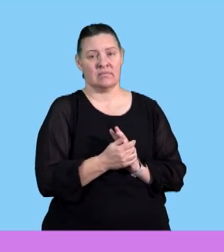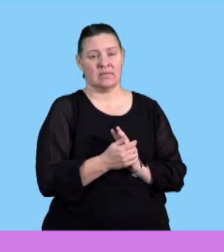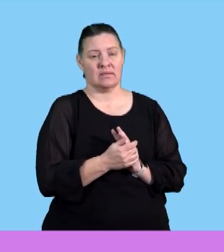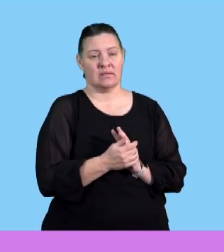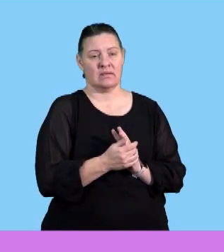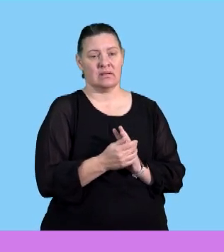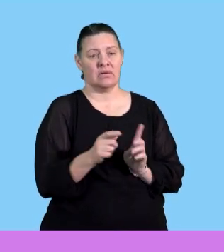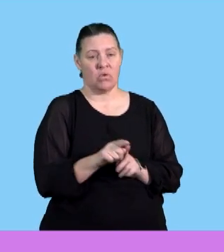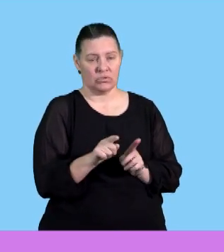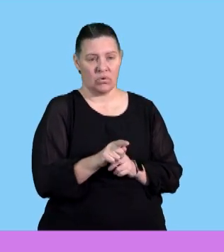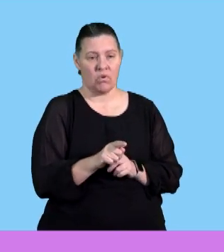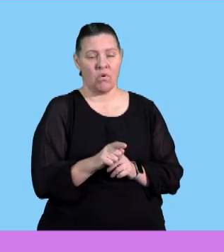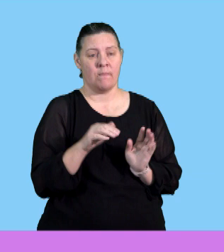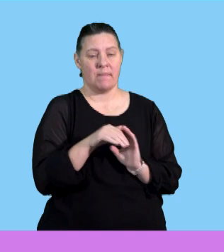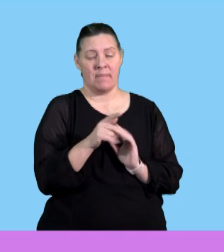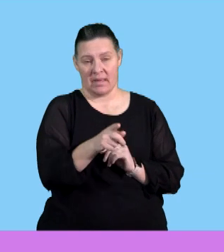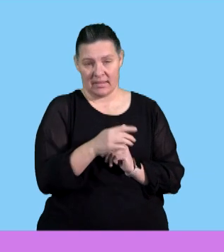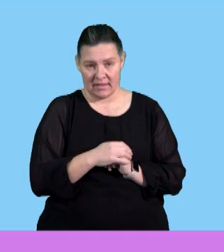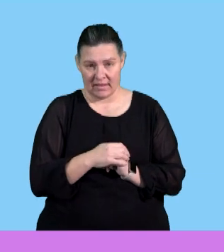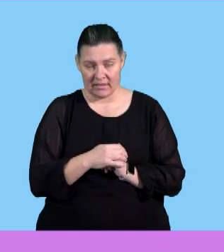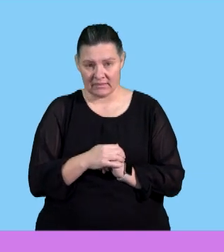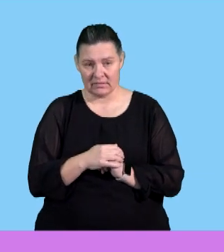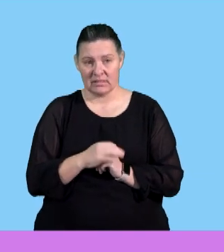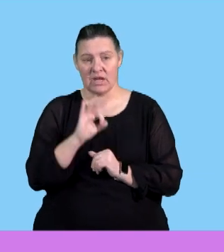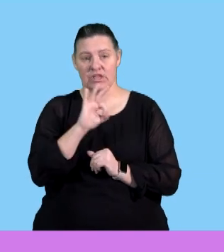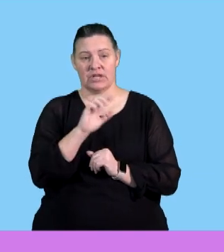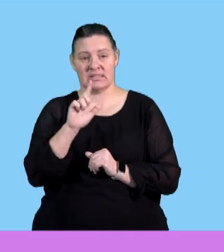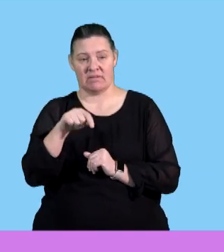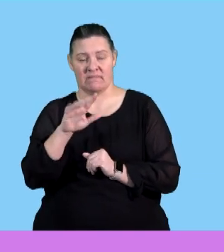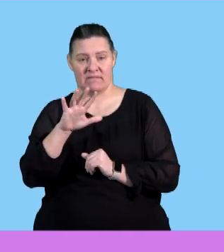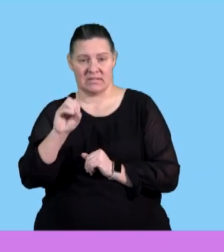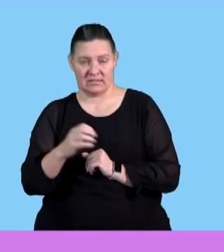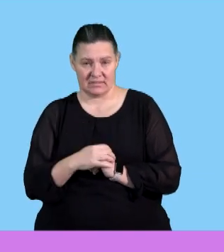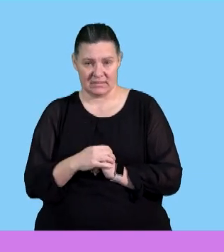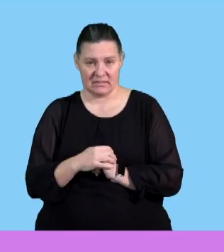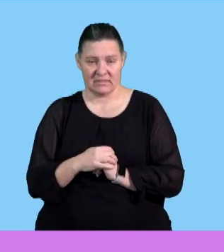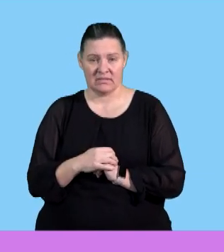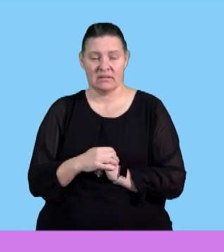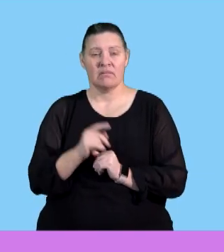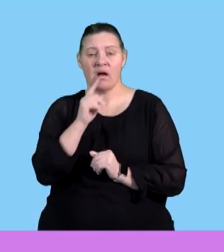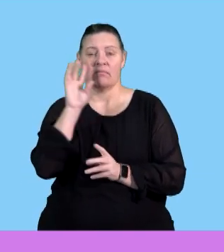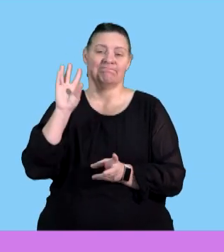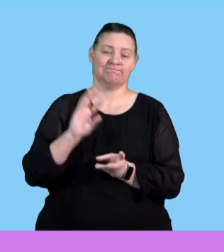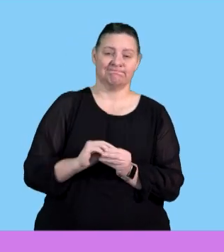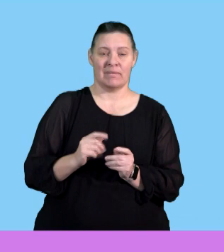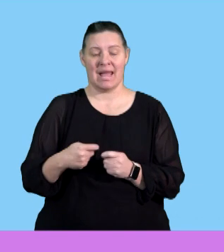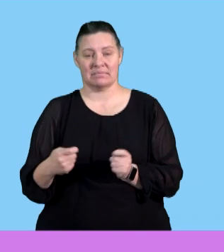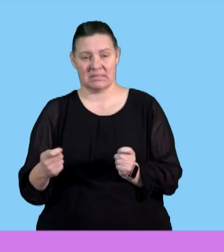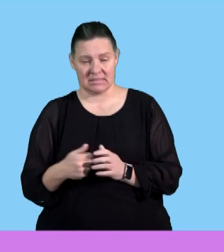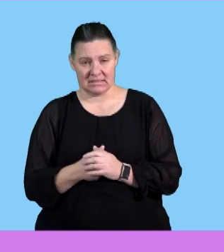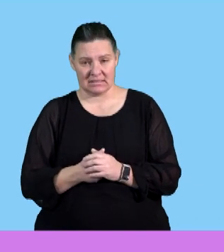Rand, and also the paper bags. So 37.50 Rand. So her